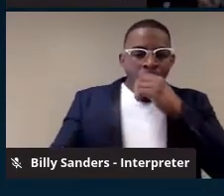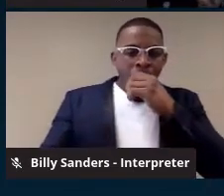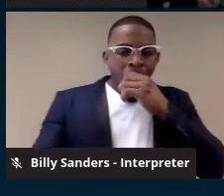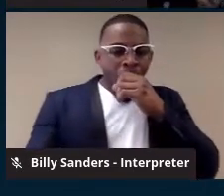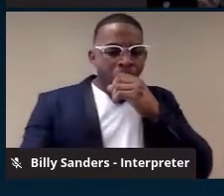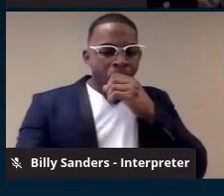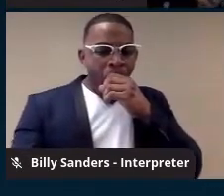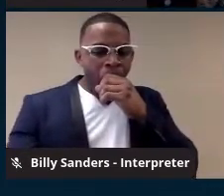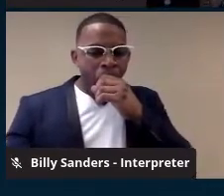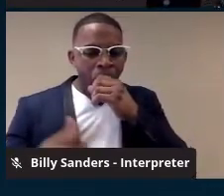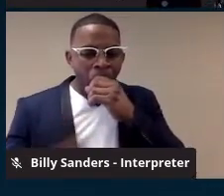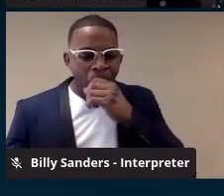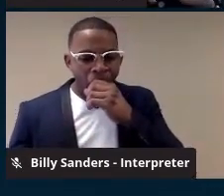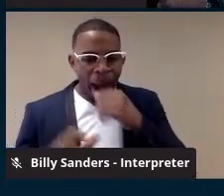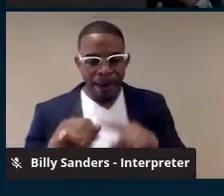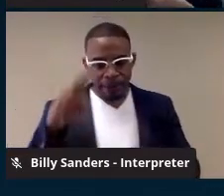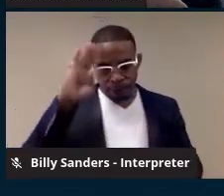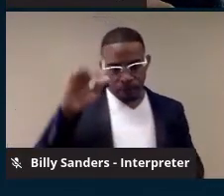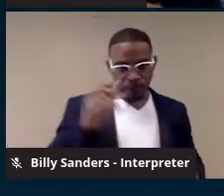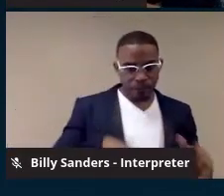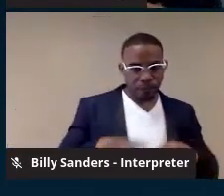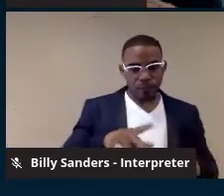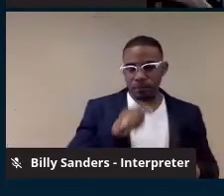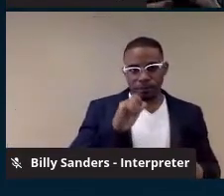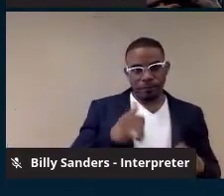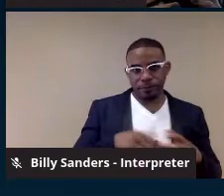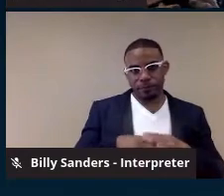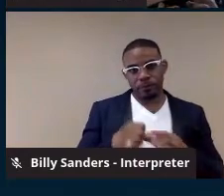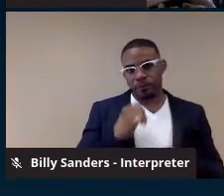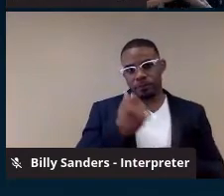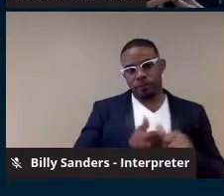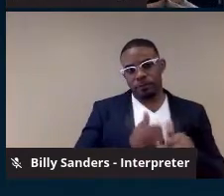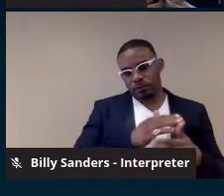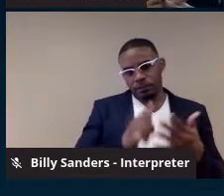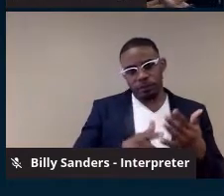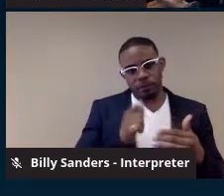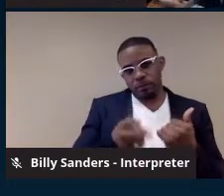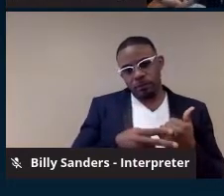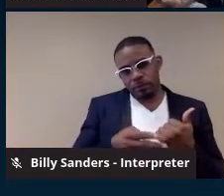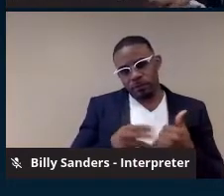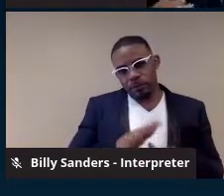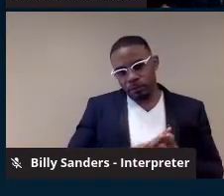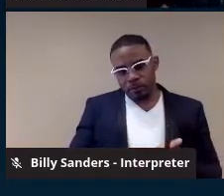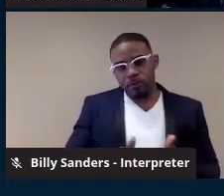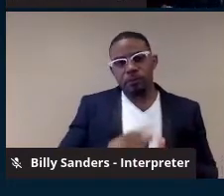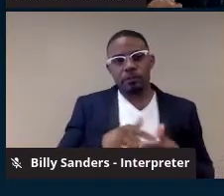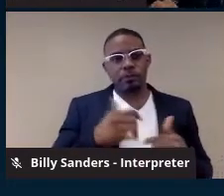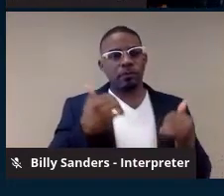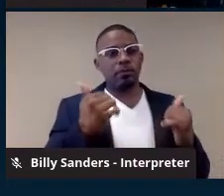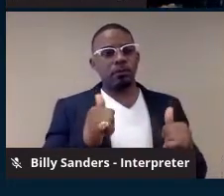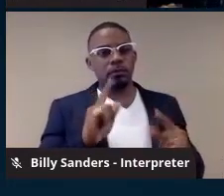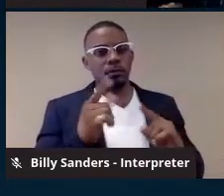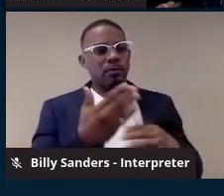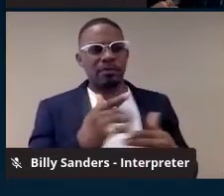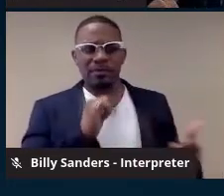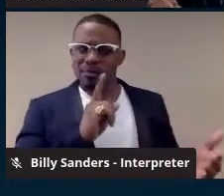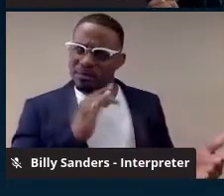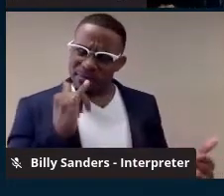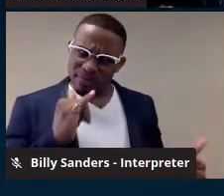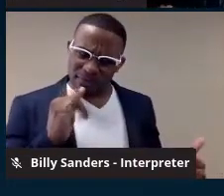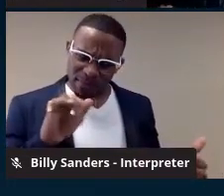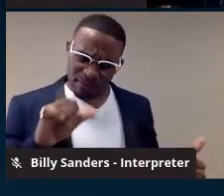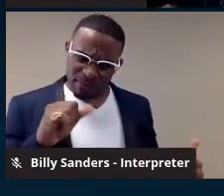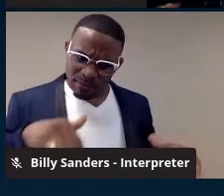then as you navigate around, it doesn't have to get them each time. They're kind of stored locally. And I was chatting to someone, I'm not sure if this is the